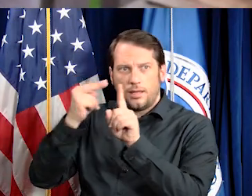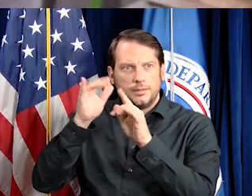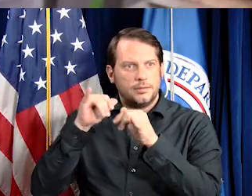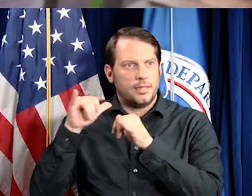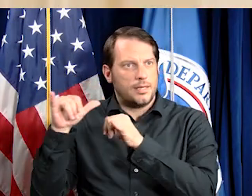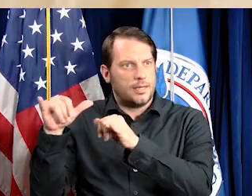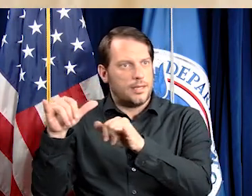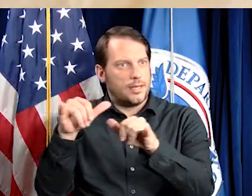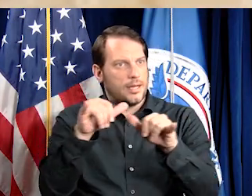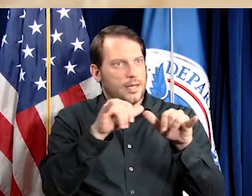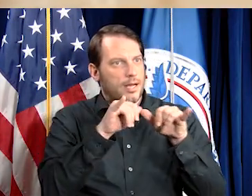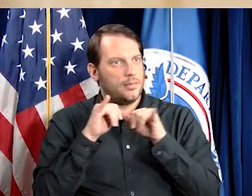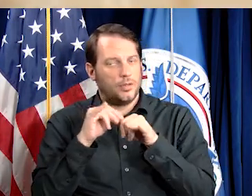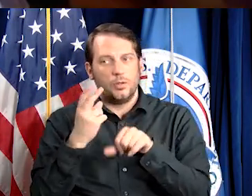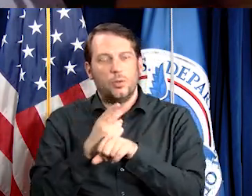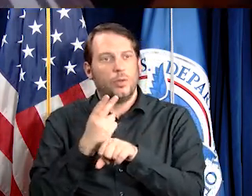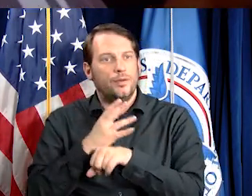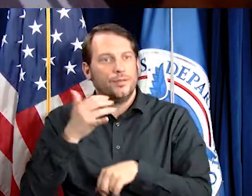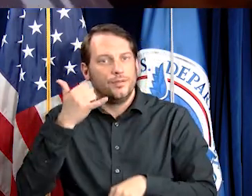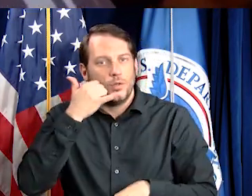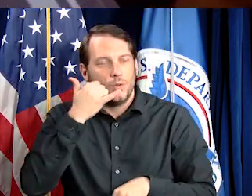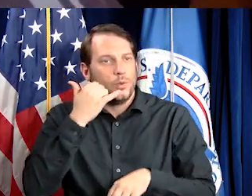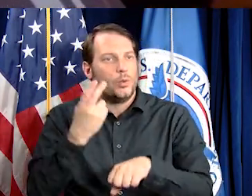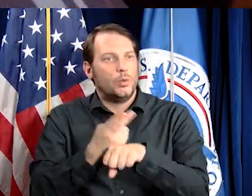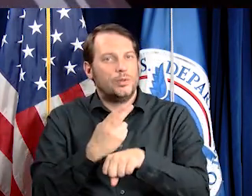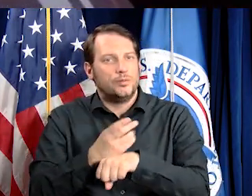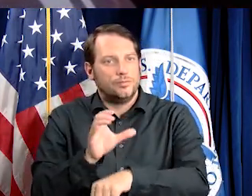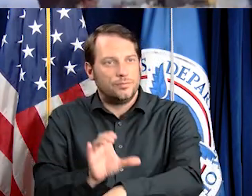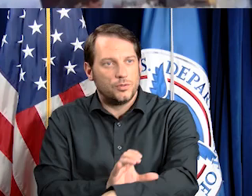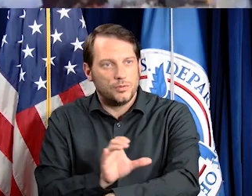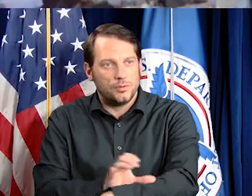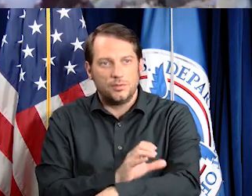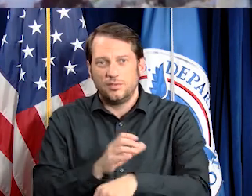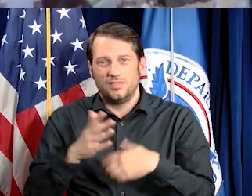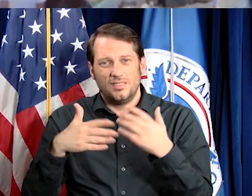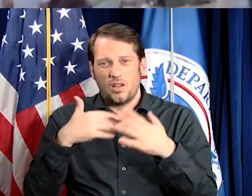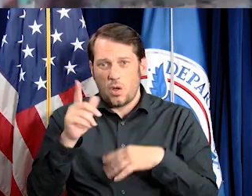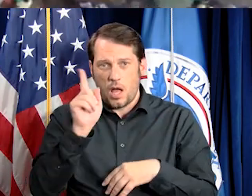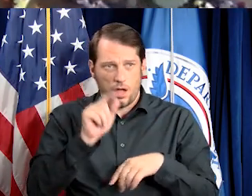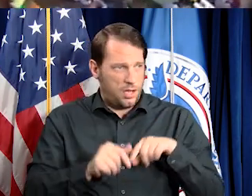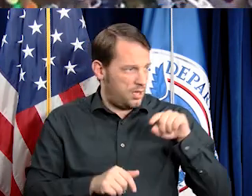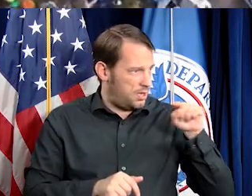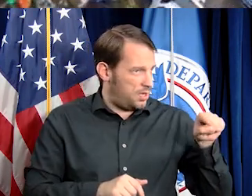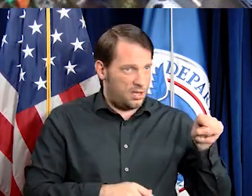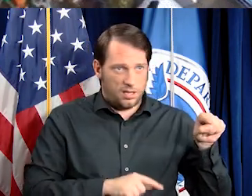and computers to span time and space. That's the cloud.